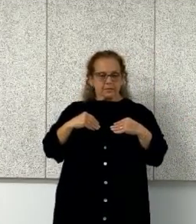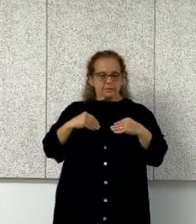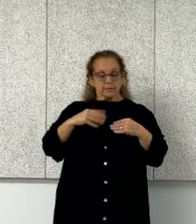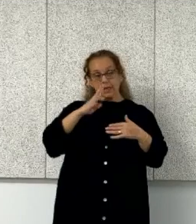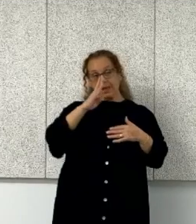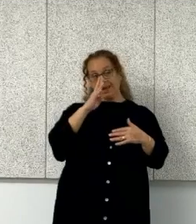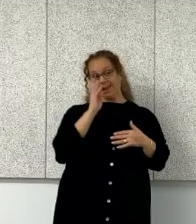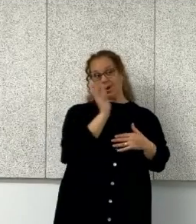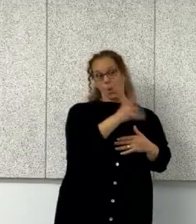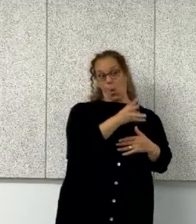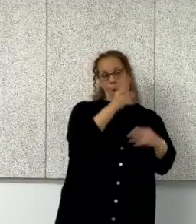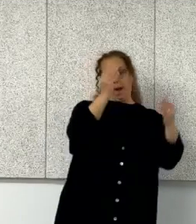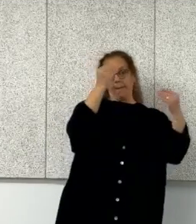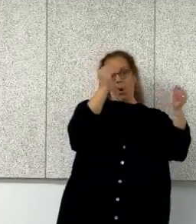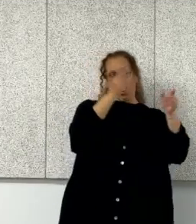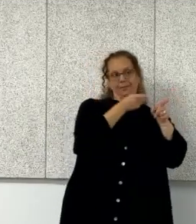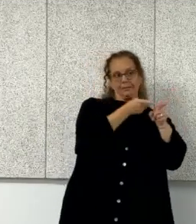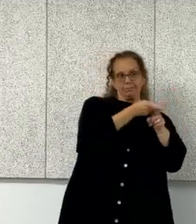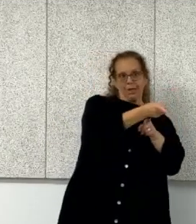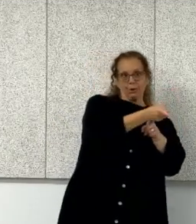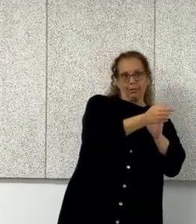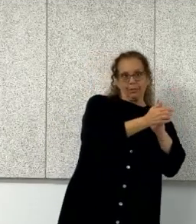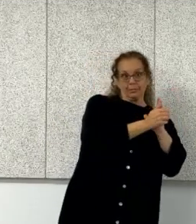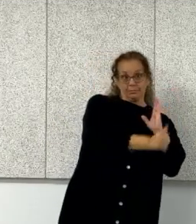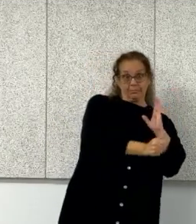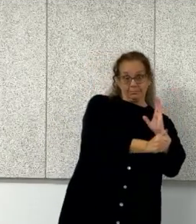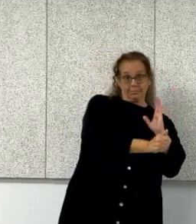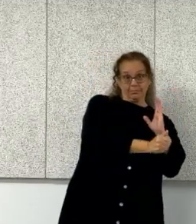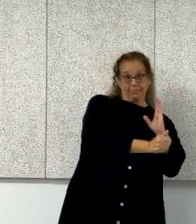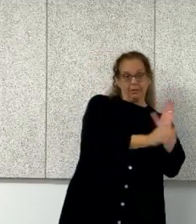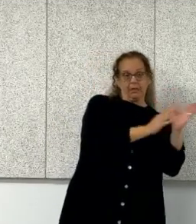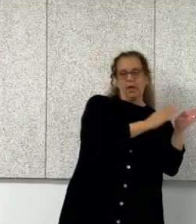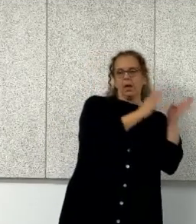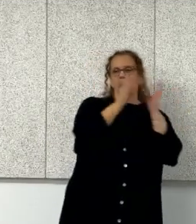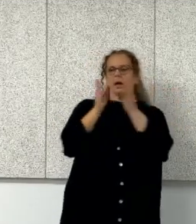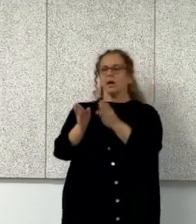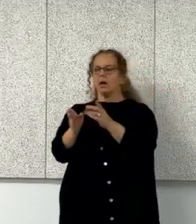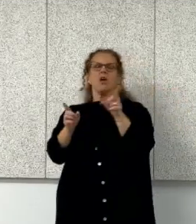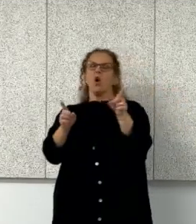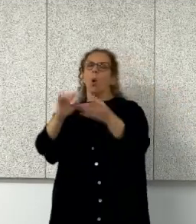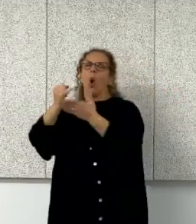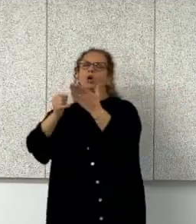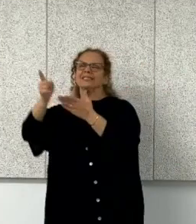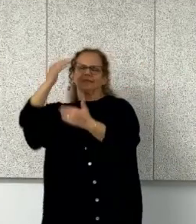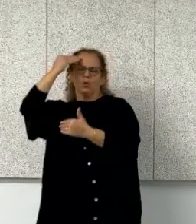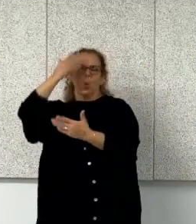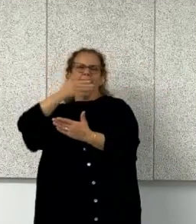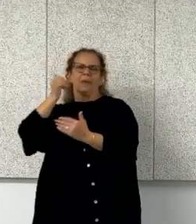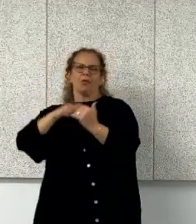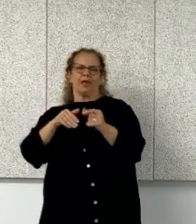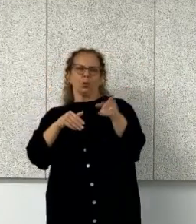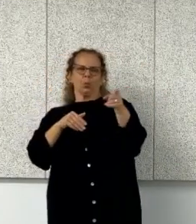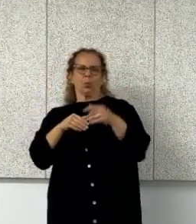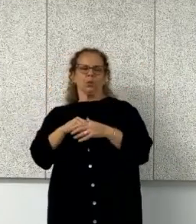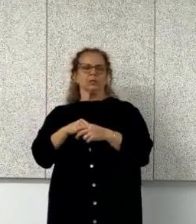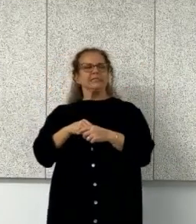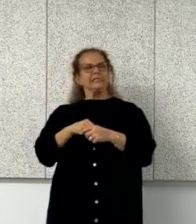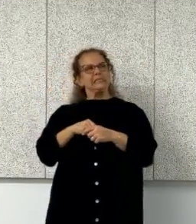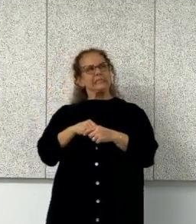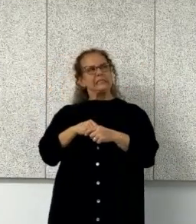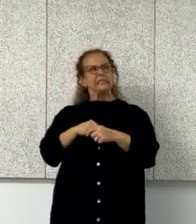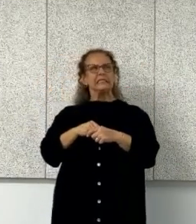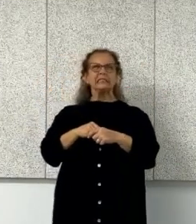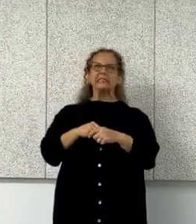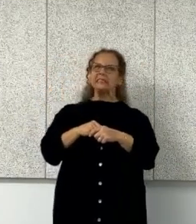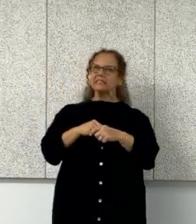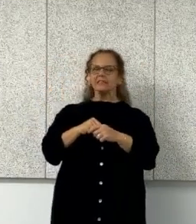team has or marketing specialists or whatnot have about the audience and say, no, artistic knows best, is just a form of elitism, and it's a form of